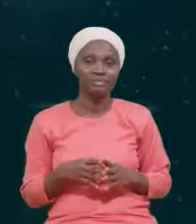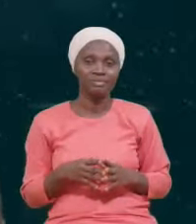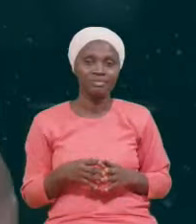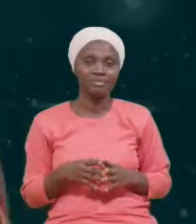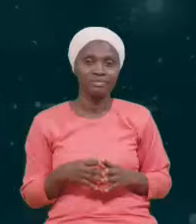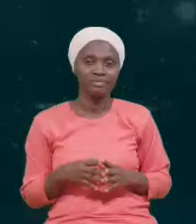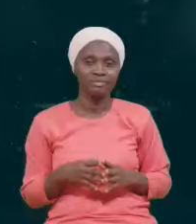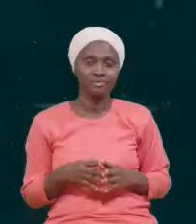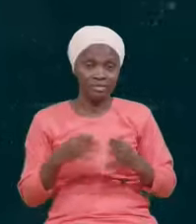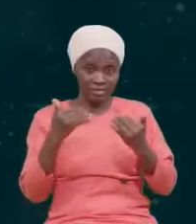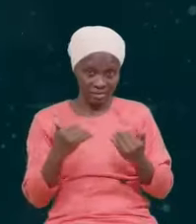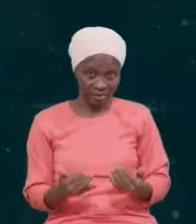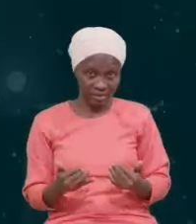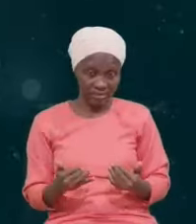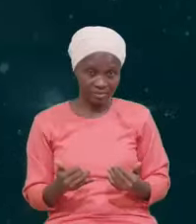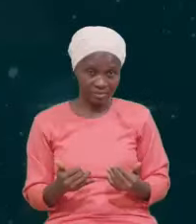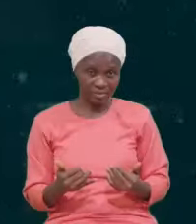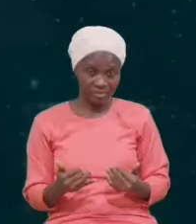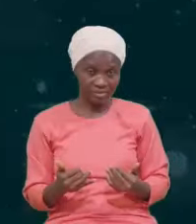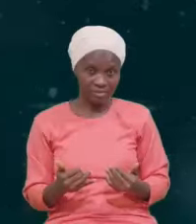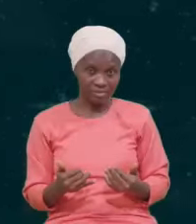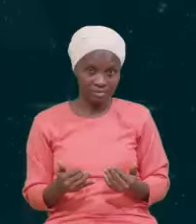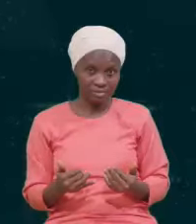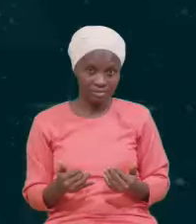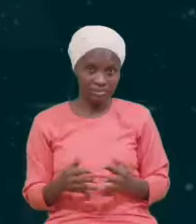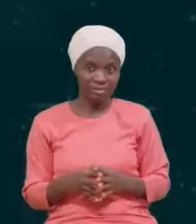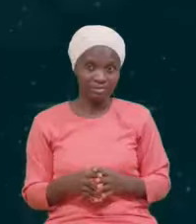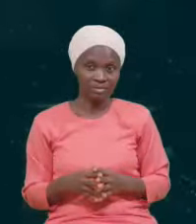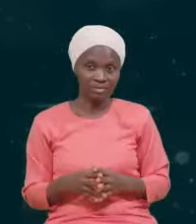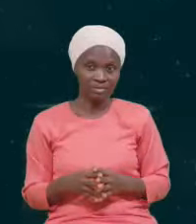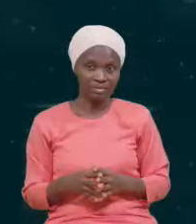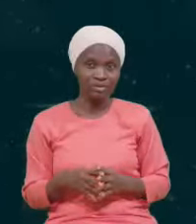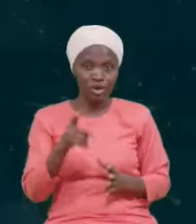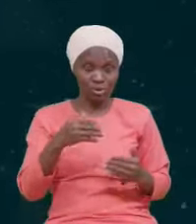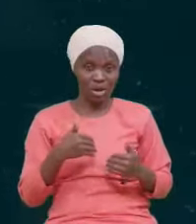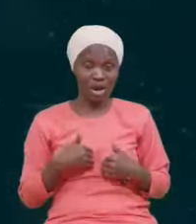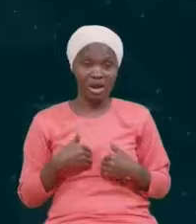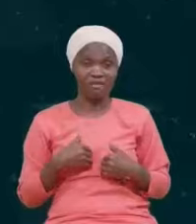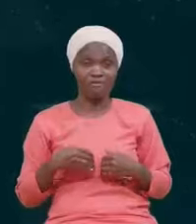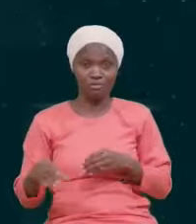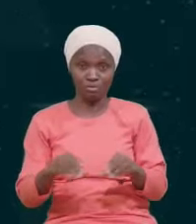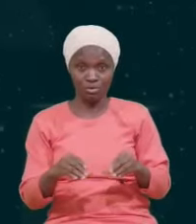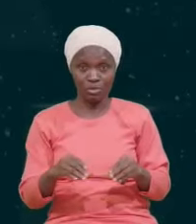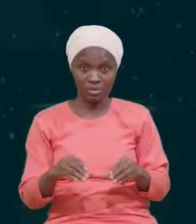at this particular time, you've done so after the pastor's prayer,